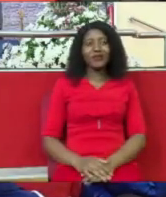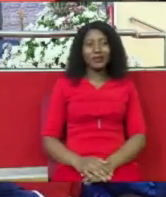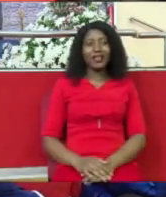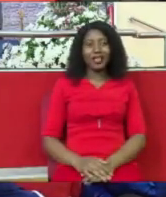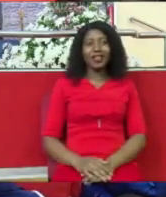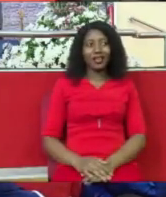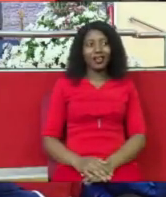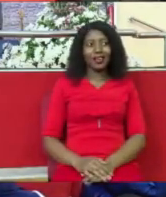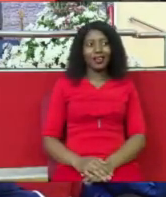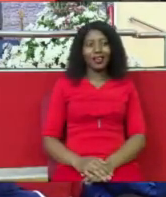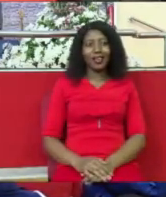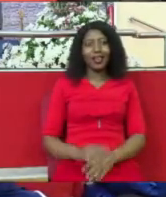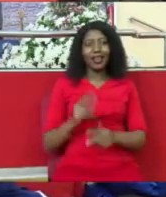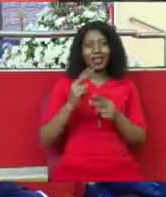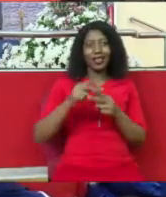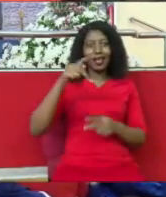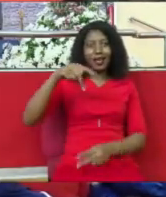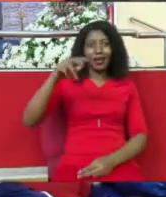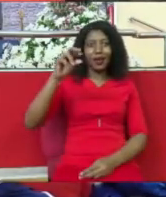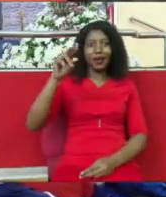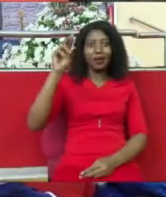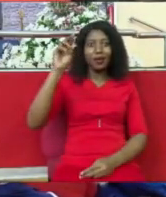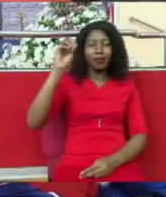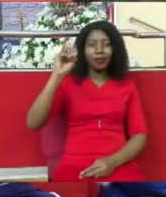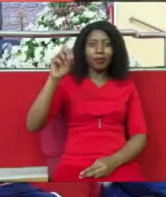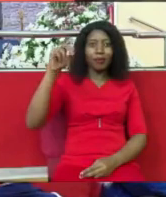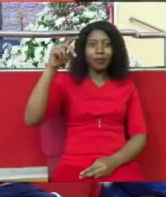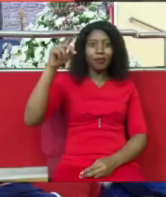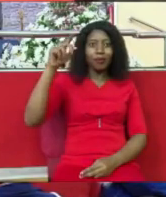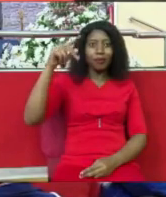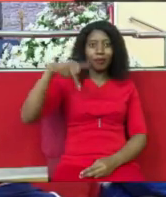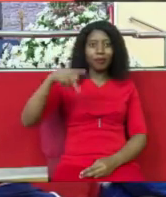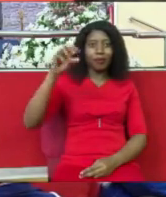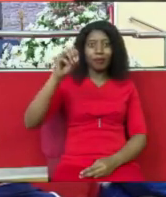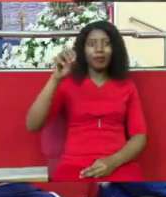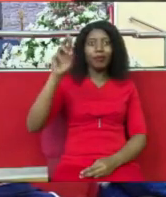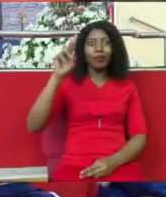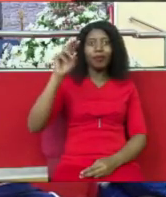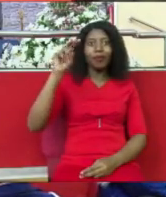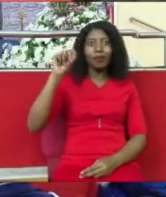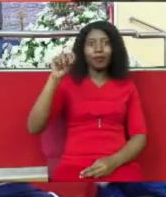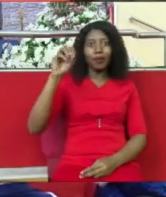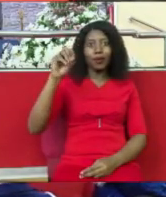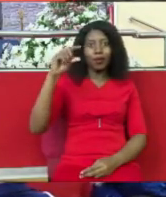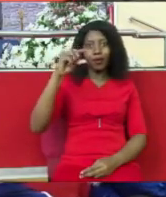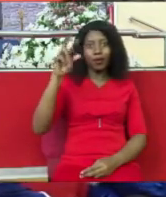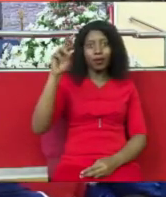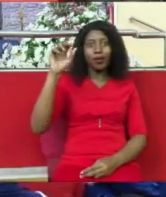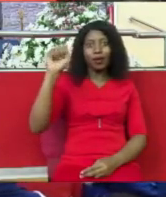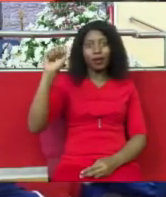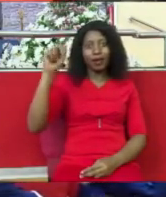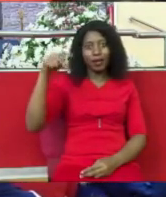mother tongue. You know, because it is an error. Mama, kwa sababu ni nyakati zingine mpya. So it is something that